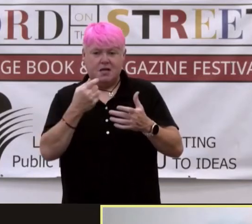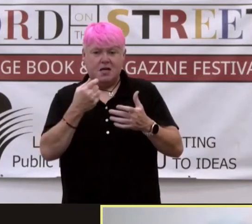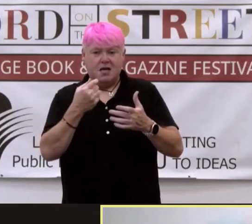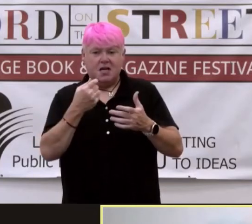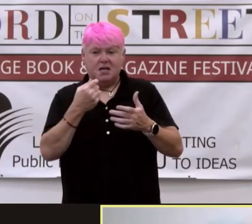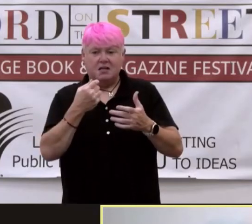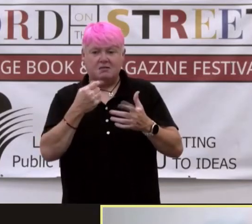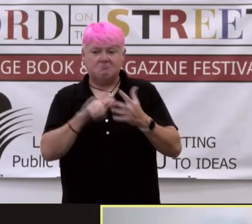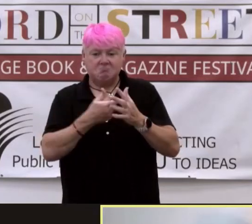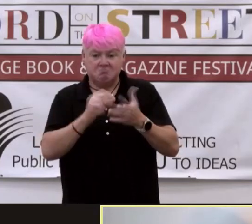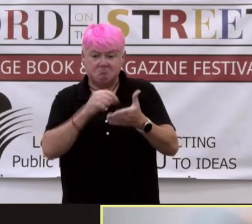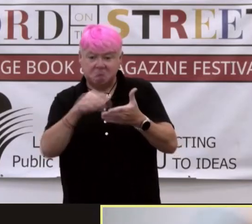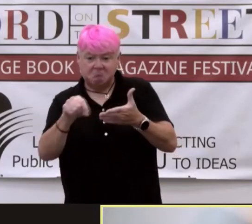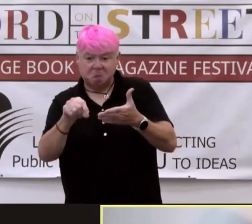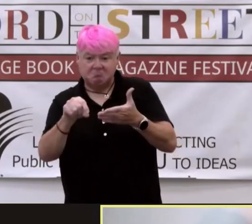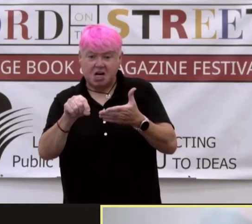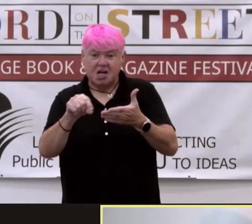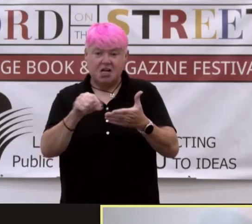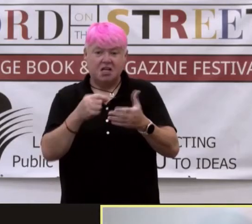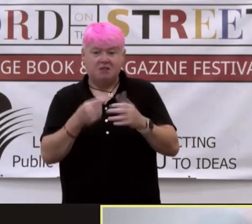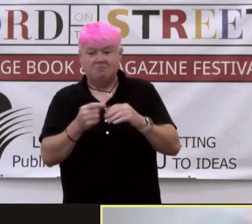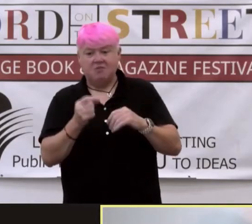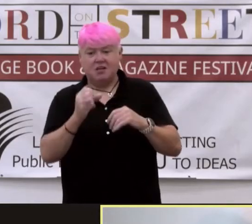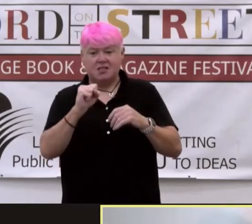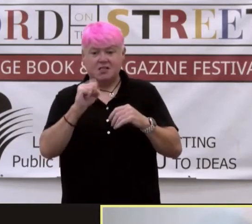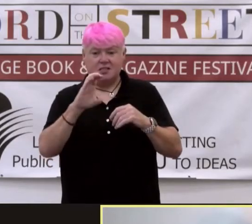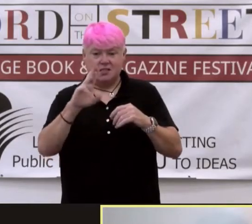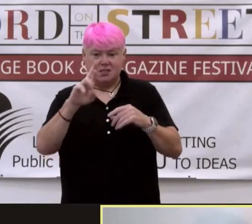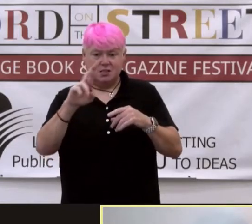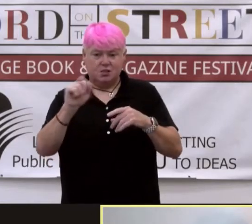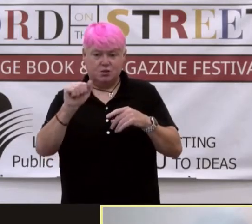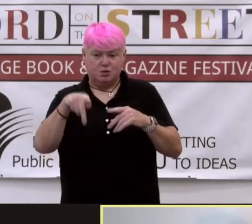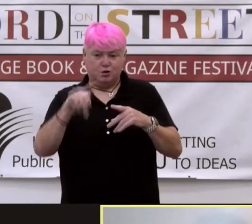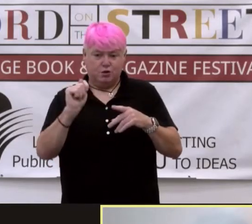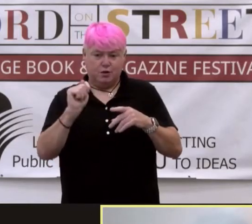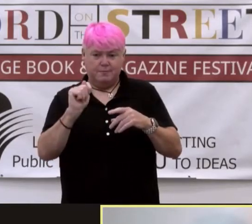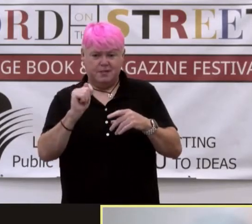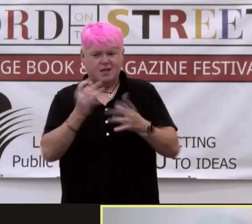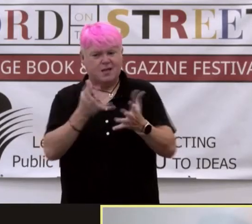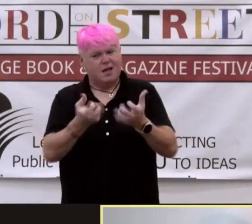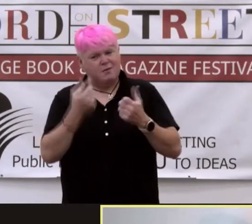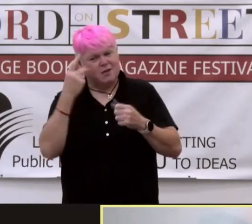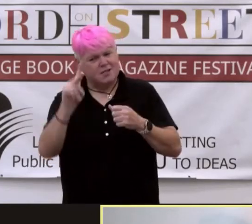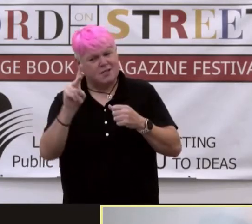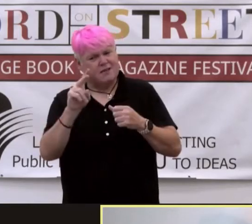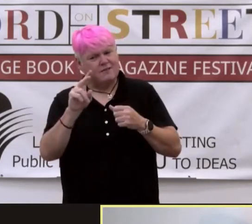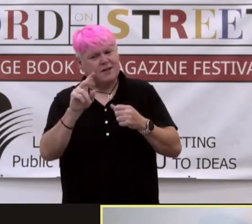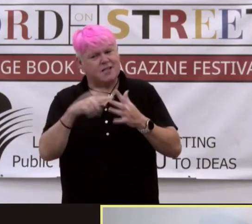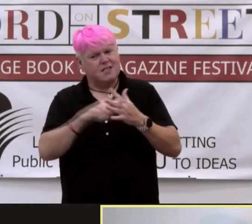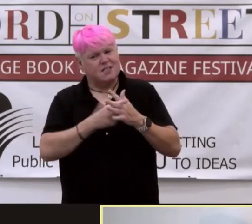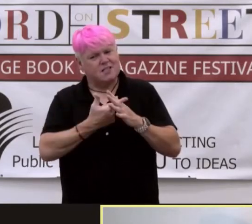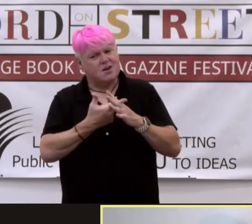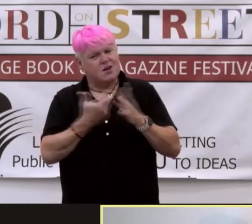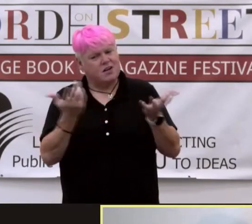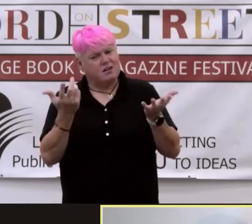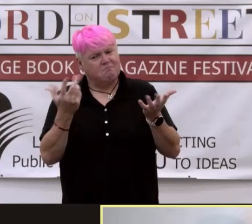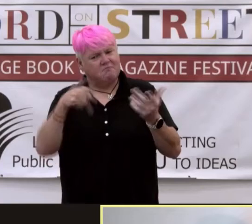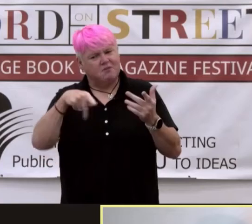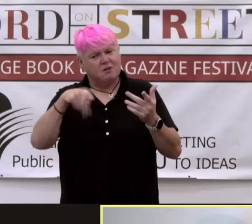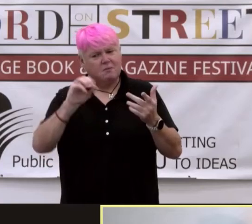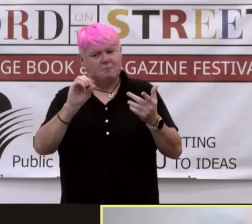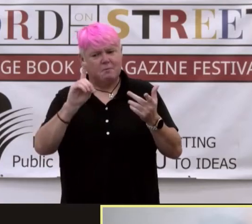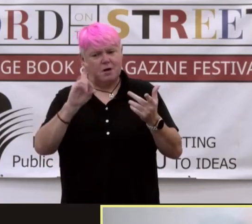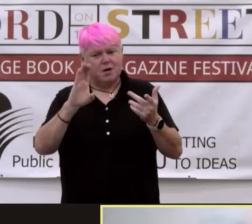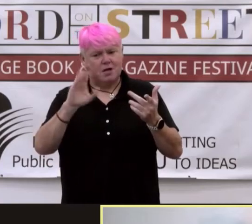I think a lot of things were still coming together, but it was just like, I want to see what this sounds like if I started a script with a podcast. And West was like